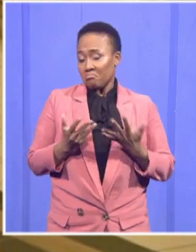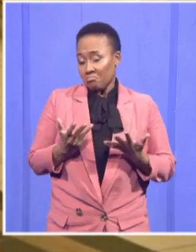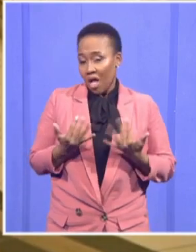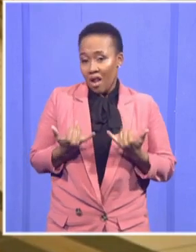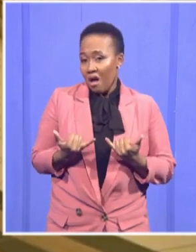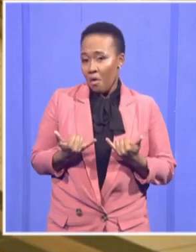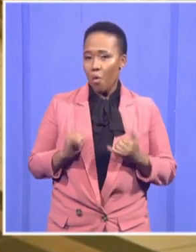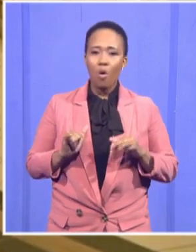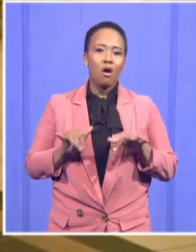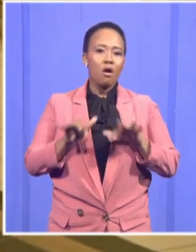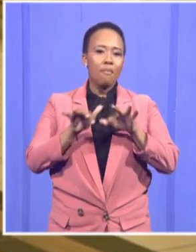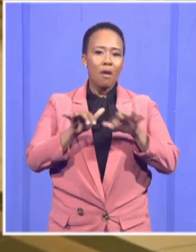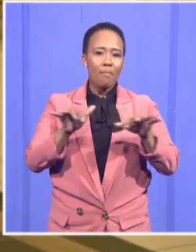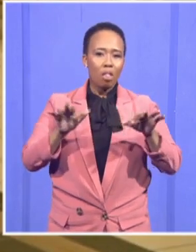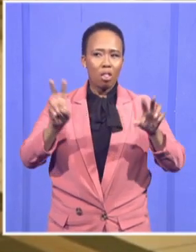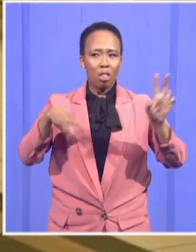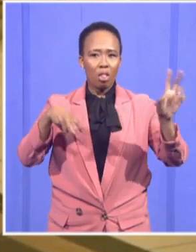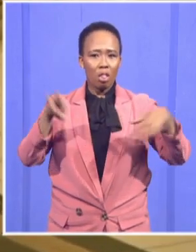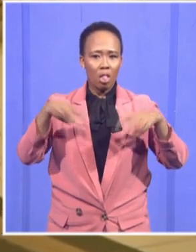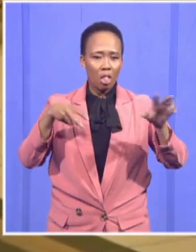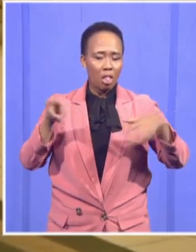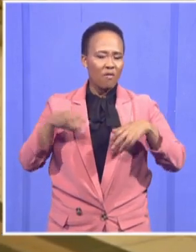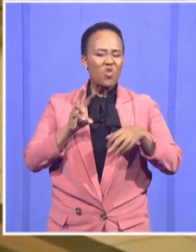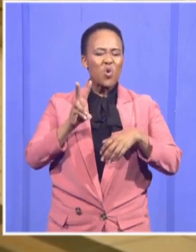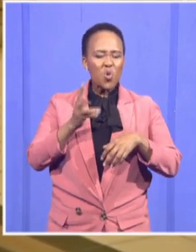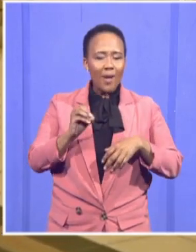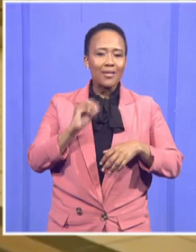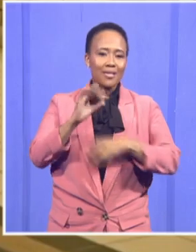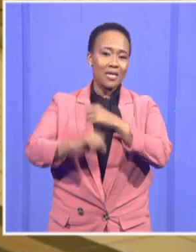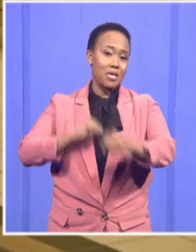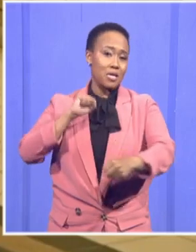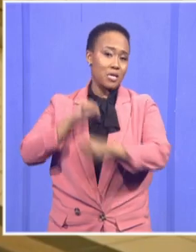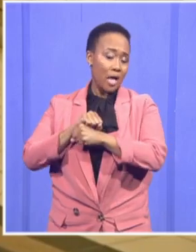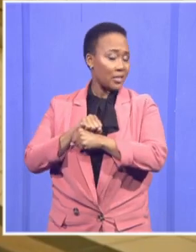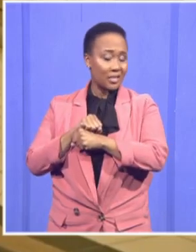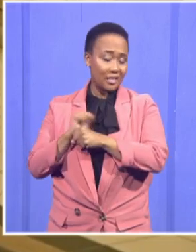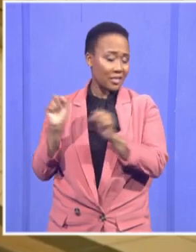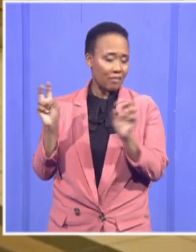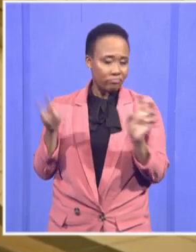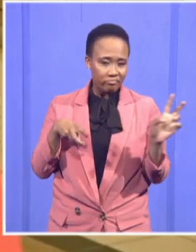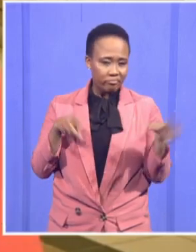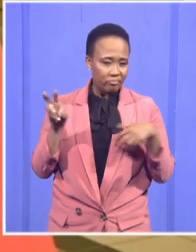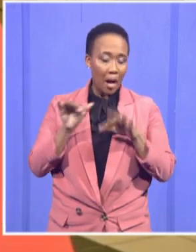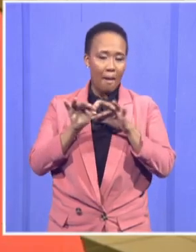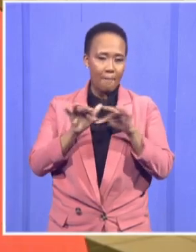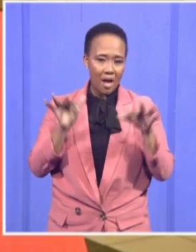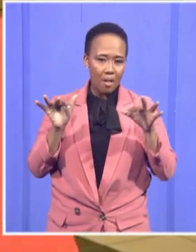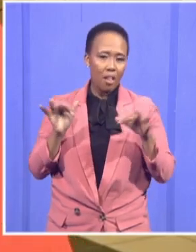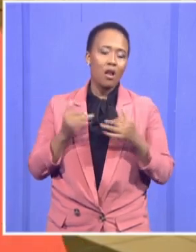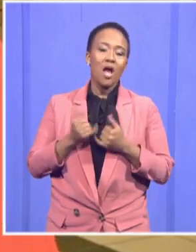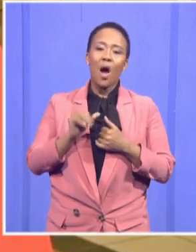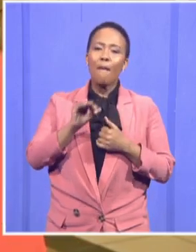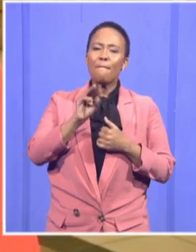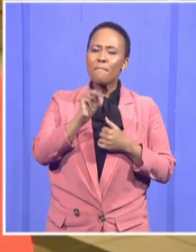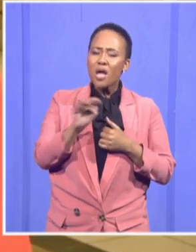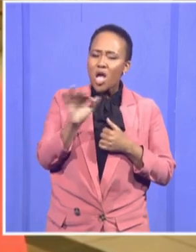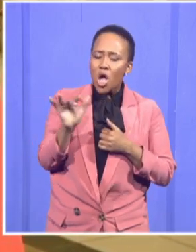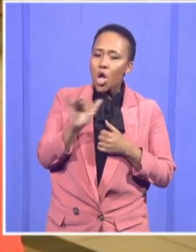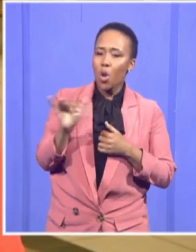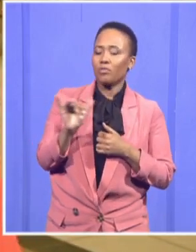individuals for about 20 years, and they have made millions of rands out of the alleged crime.